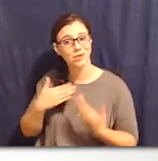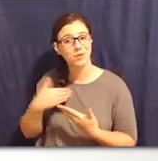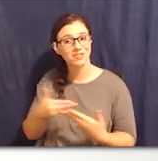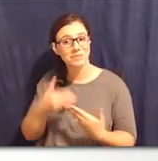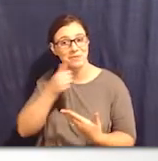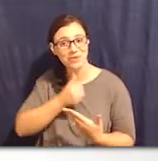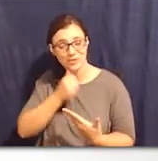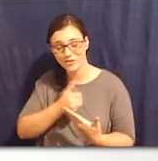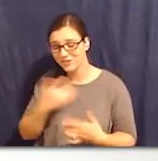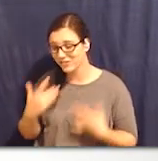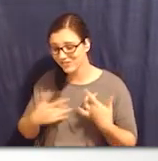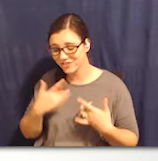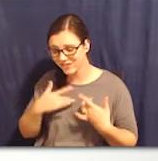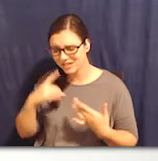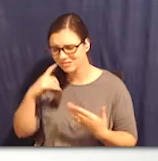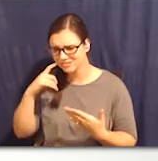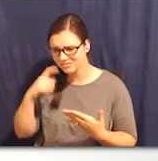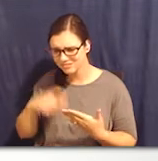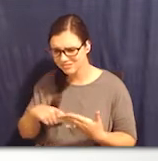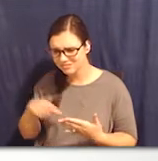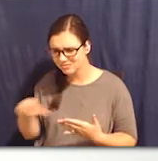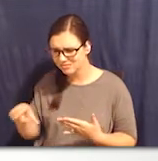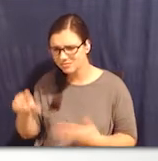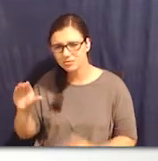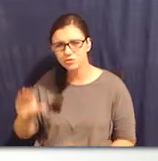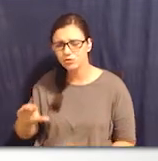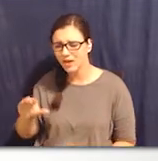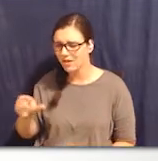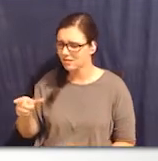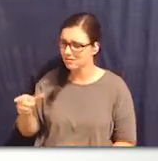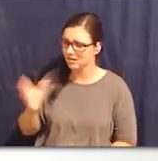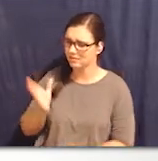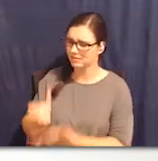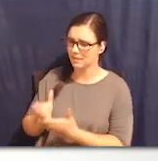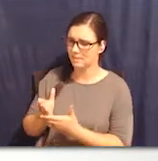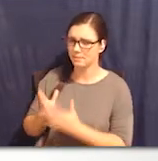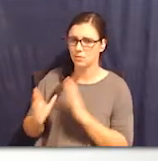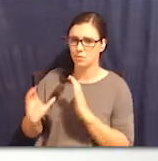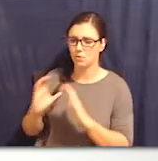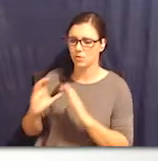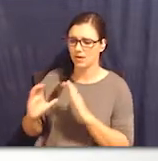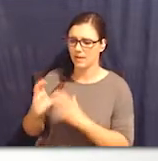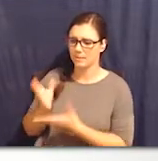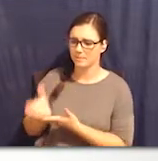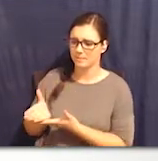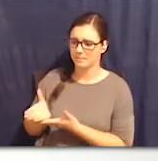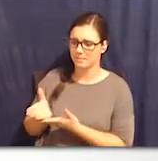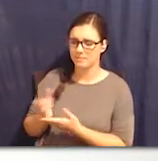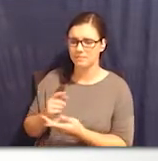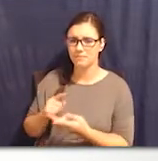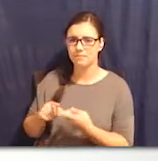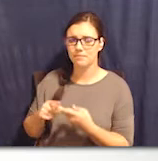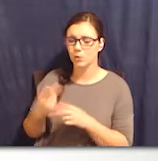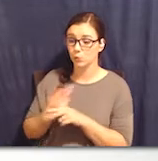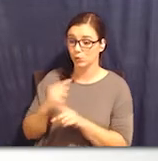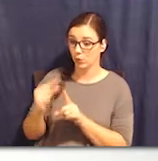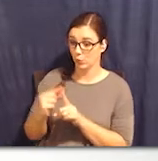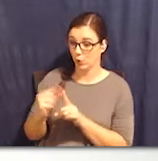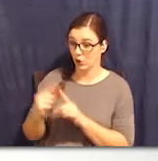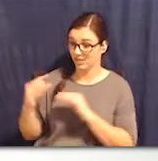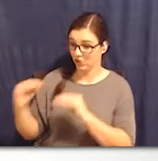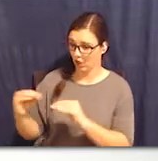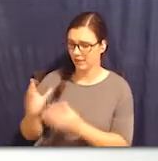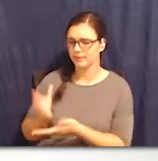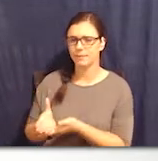a mother who is excited to have a baby girl, but gradually notices that her child stops communicating,